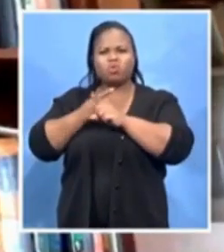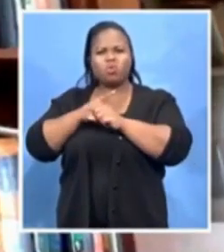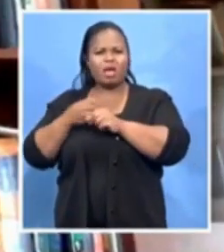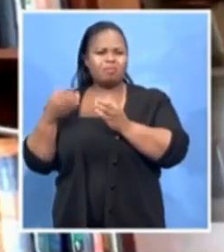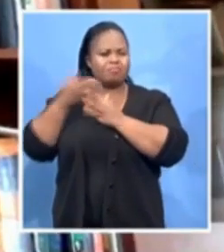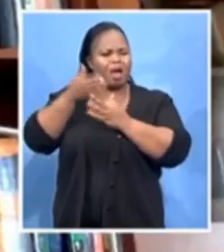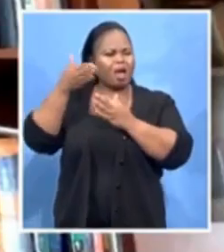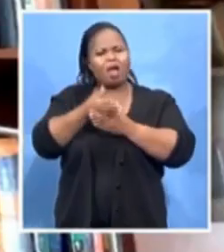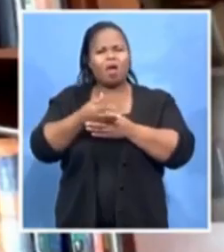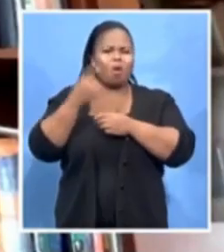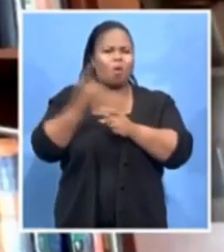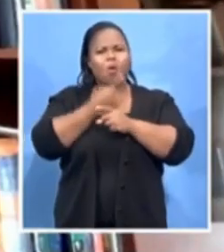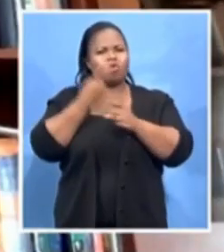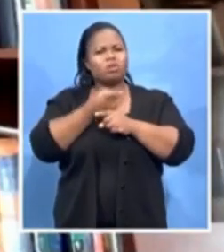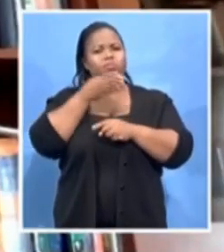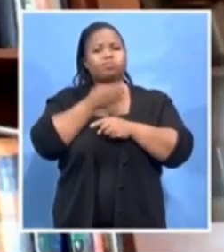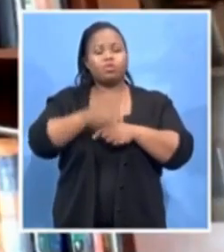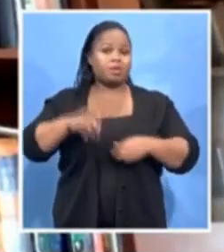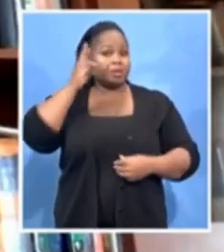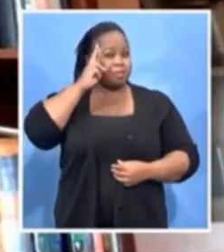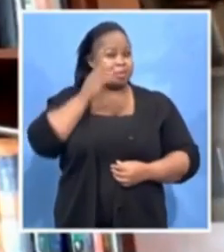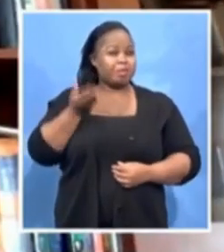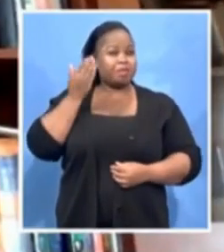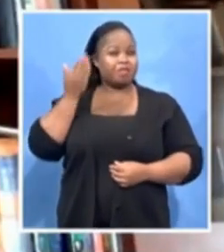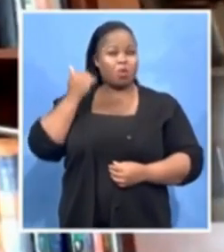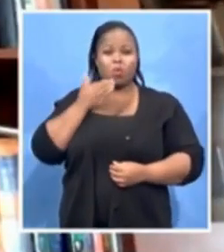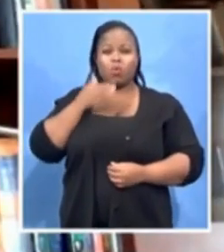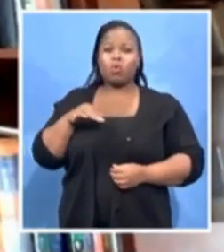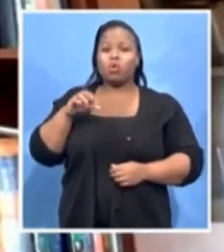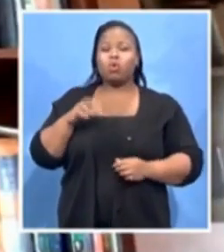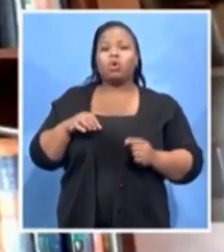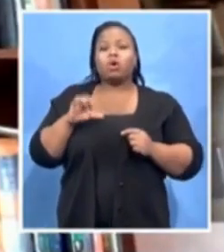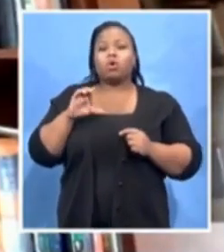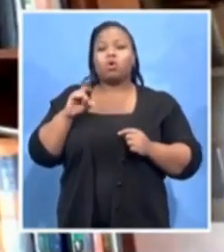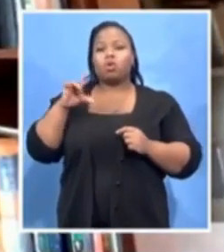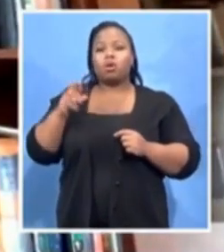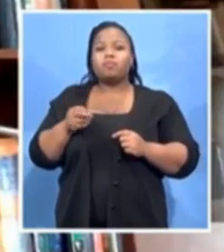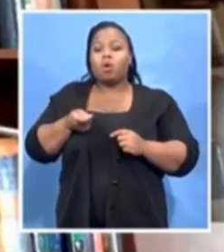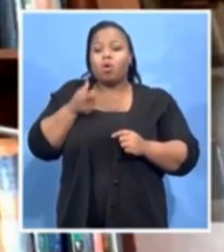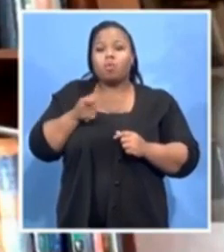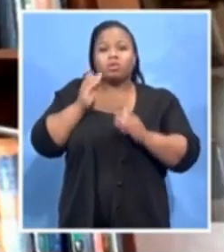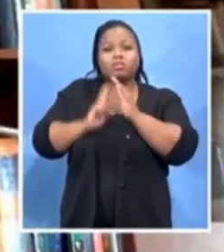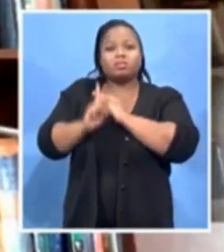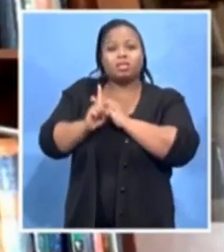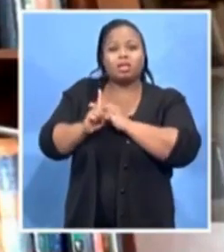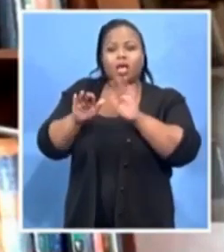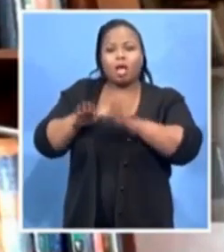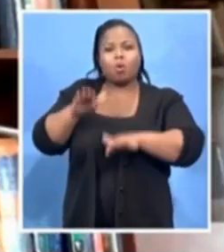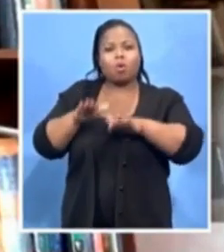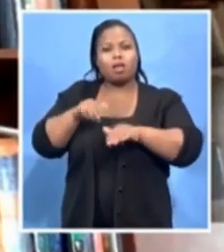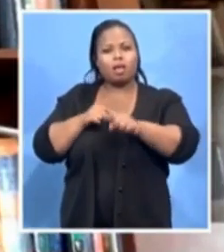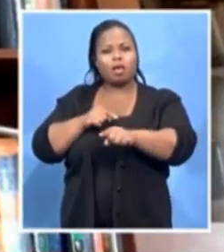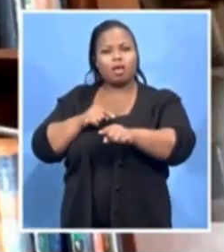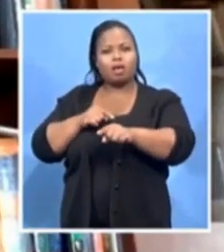one time an armored column nearly reached Angola, Luanda in Angola. But ultimately, through the efforts